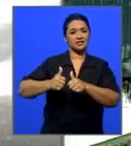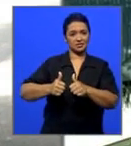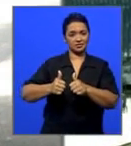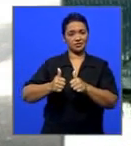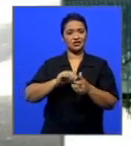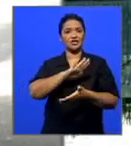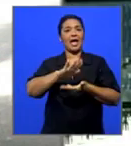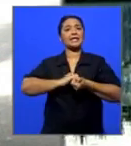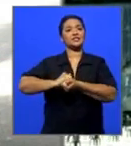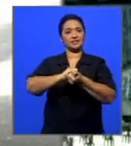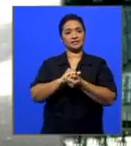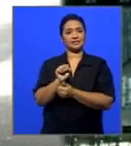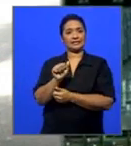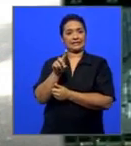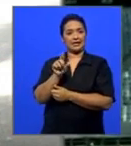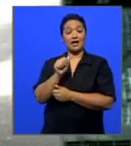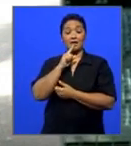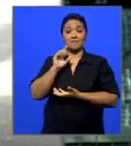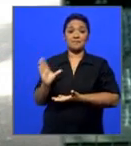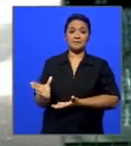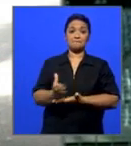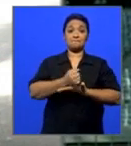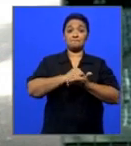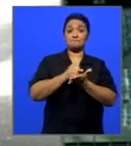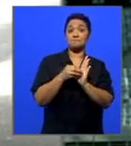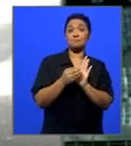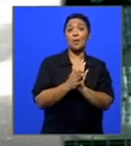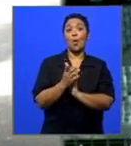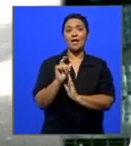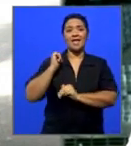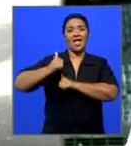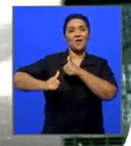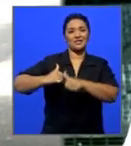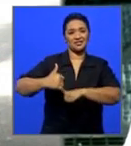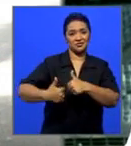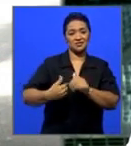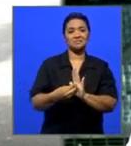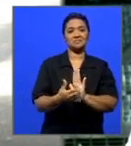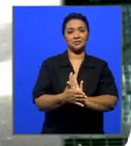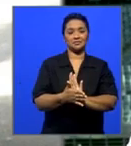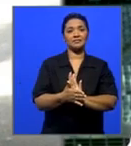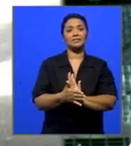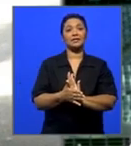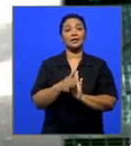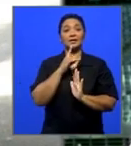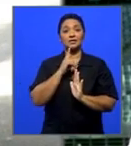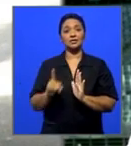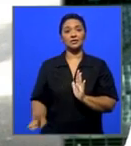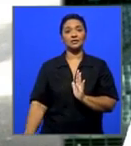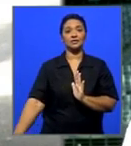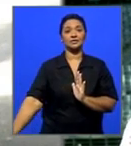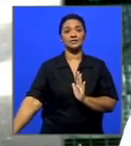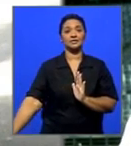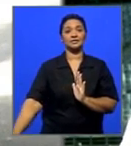is to protect, preserve the heritage of the country. So what we are going to do is to ensure that everything that has been happening